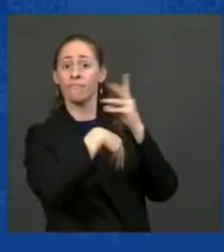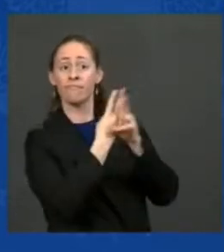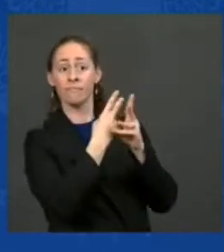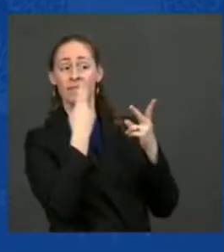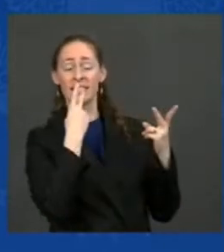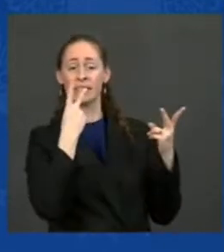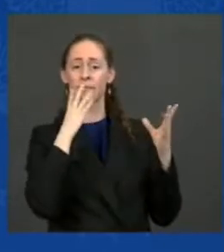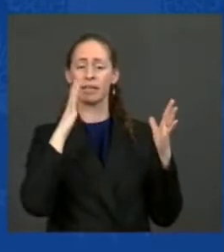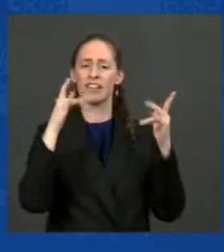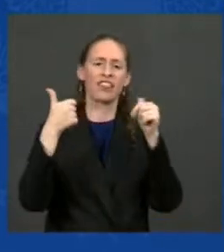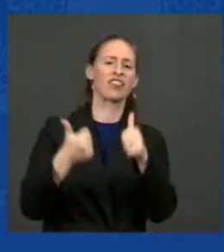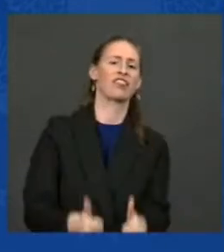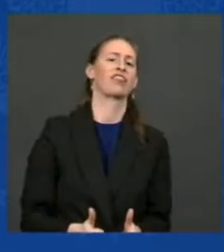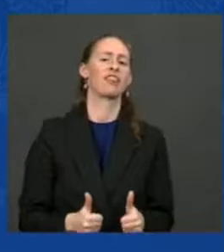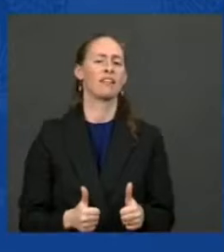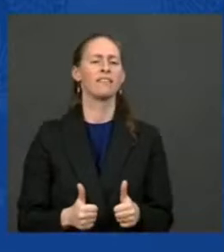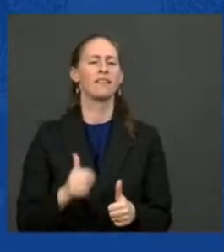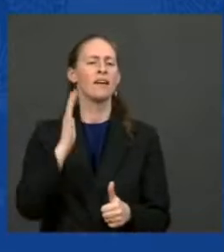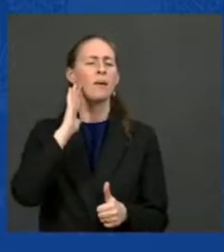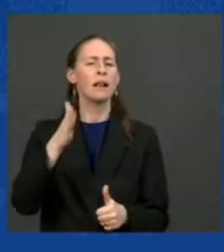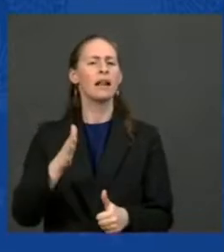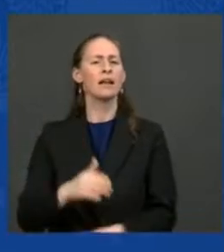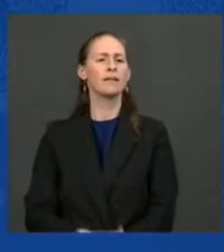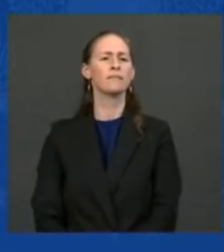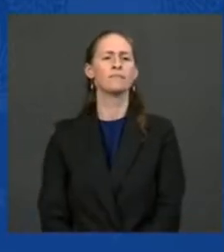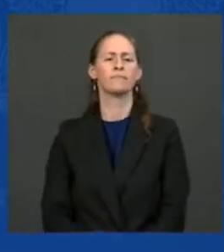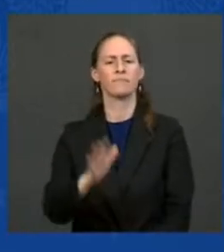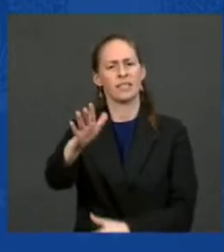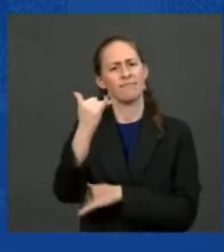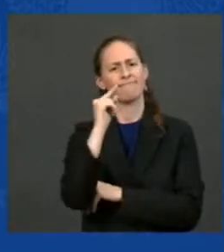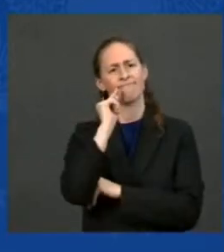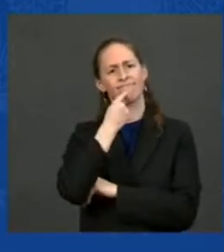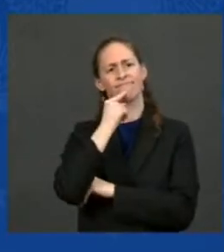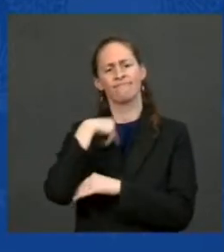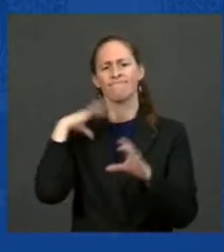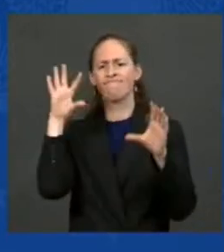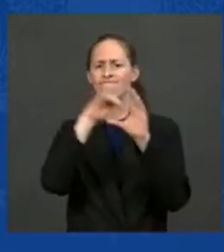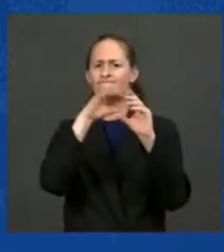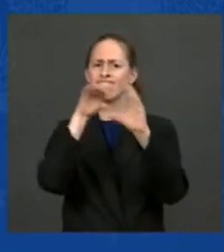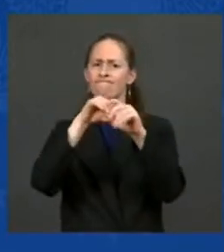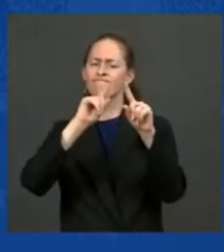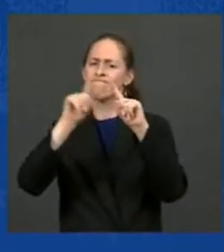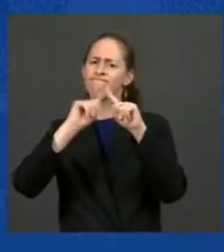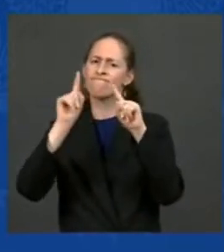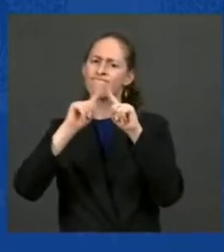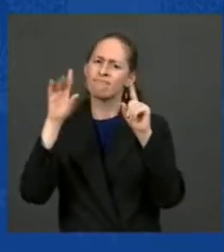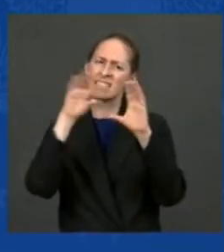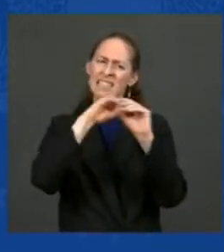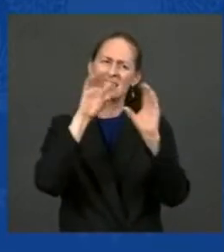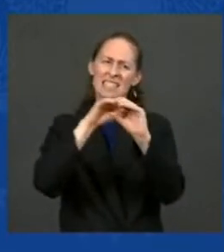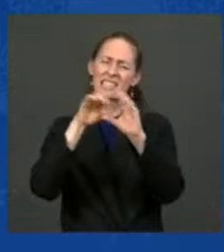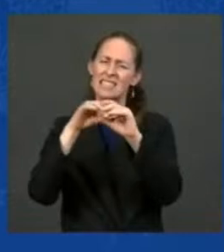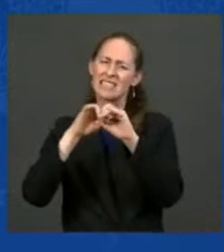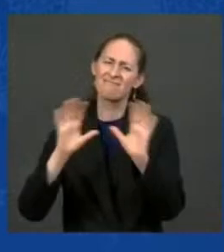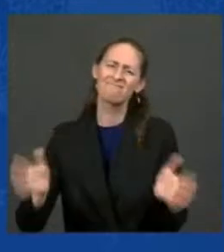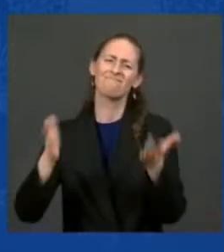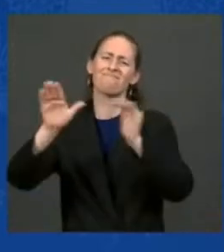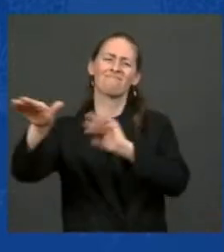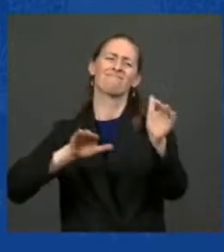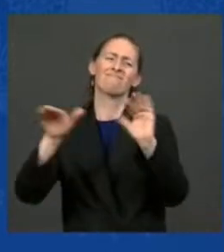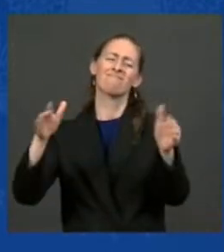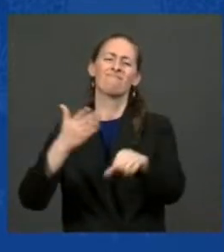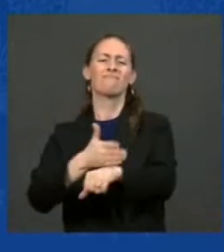So we're re-engaging multilaterally and rallying the world to advance universal human rights and fundamental